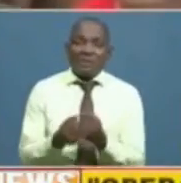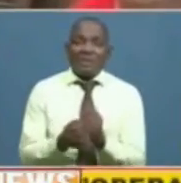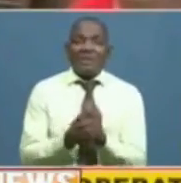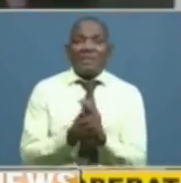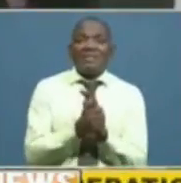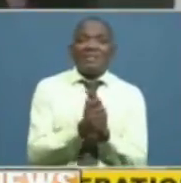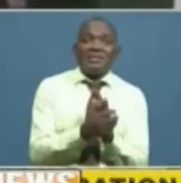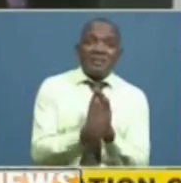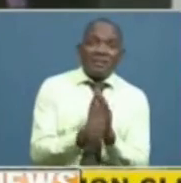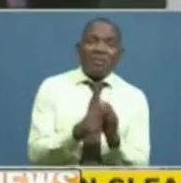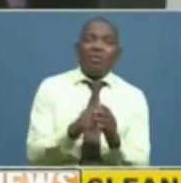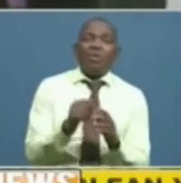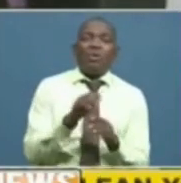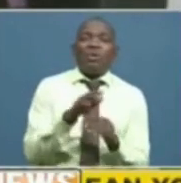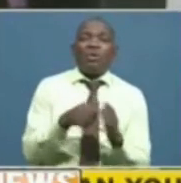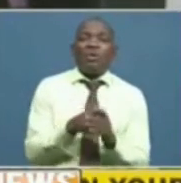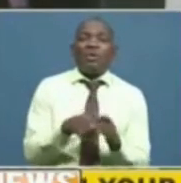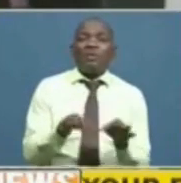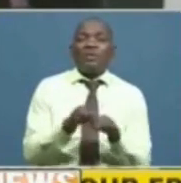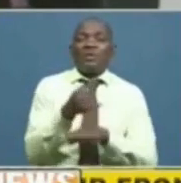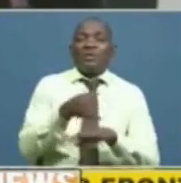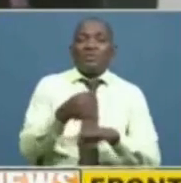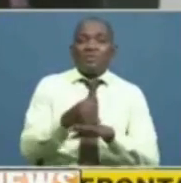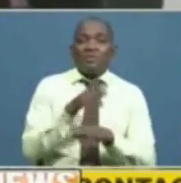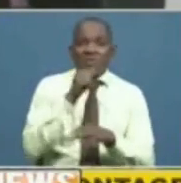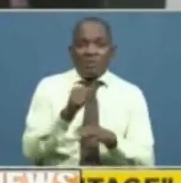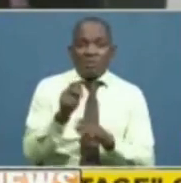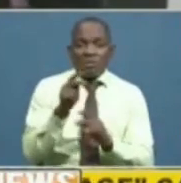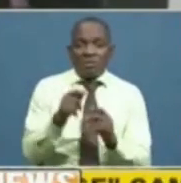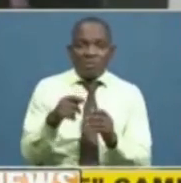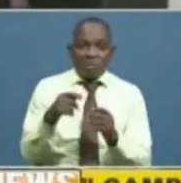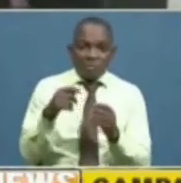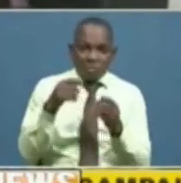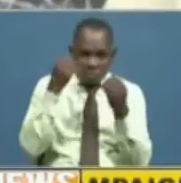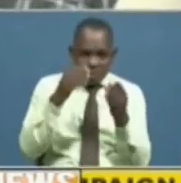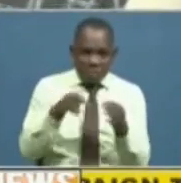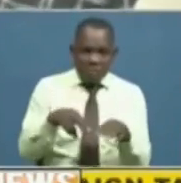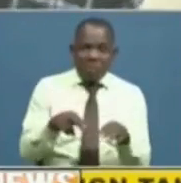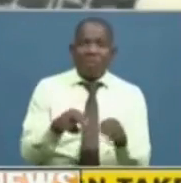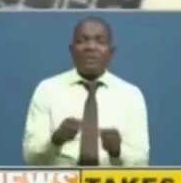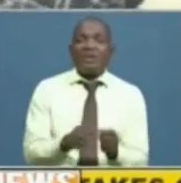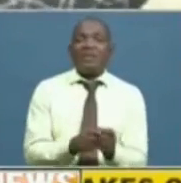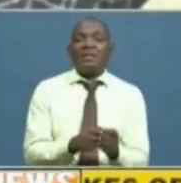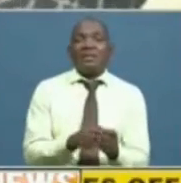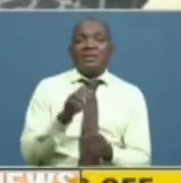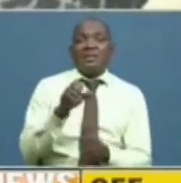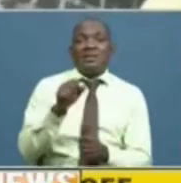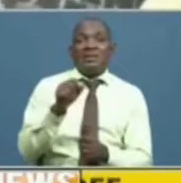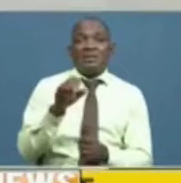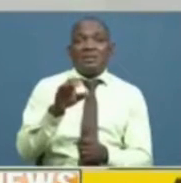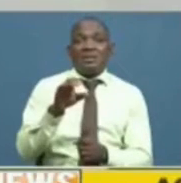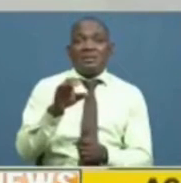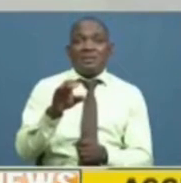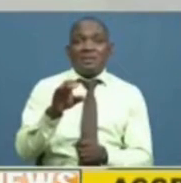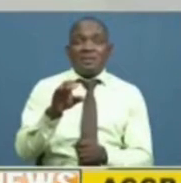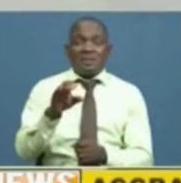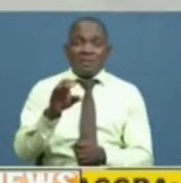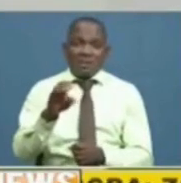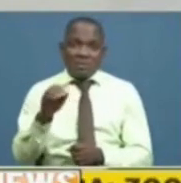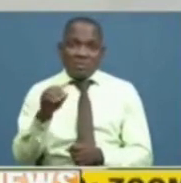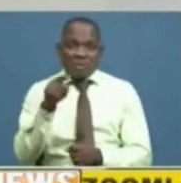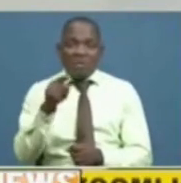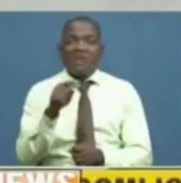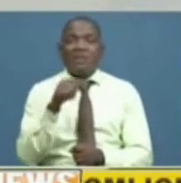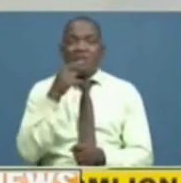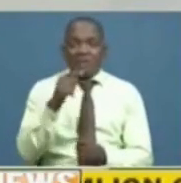of relevant institutions to ensure discipline on our roads. The chief executive of the DVLA, Mr. Kwesi